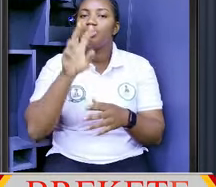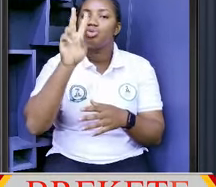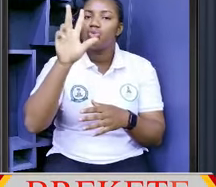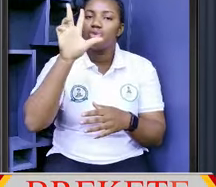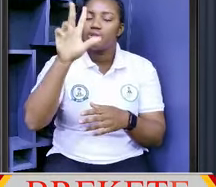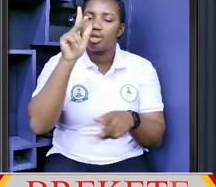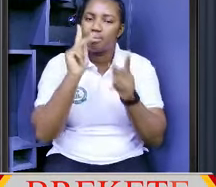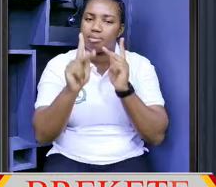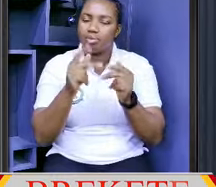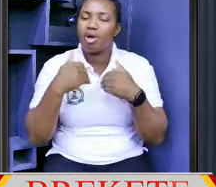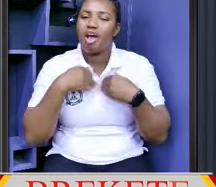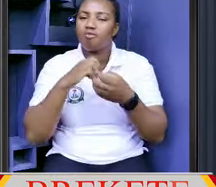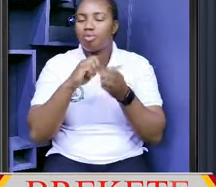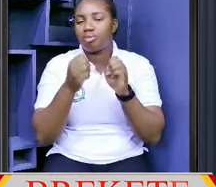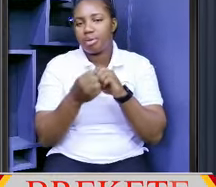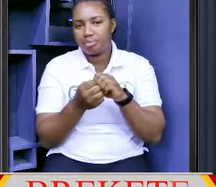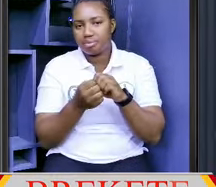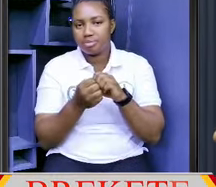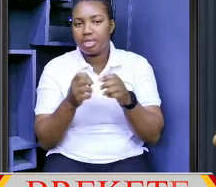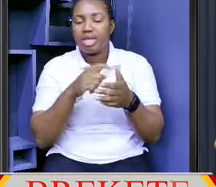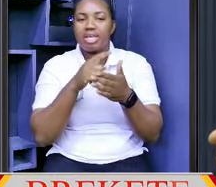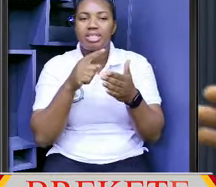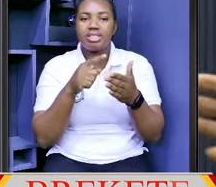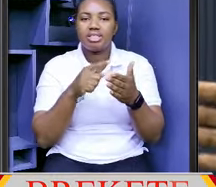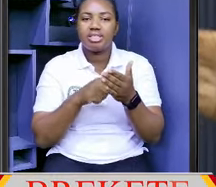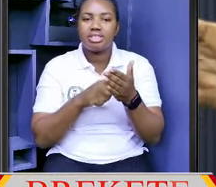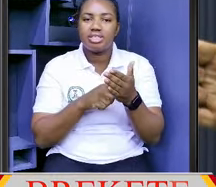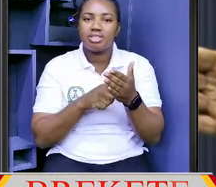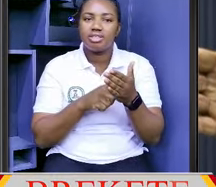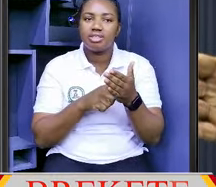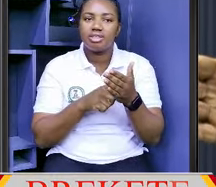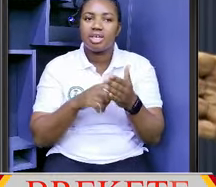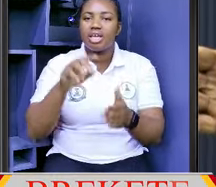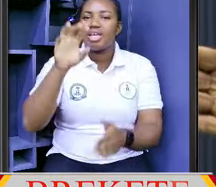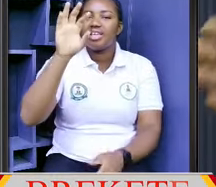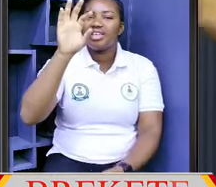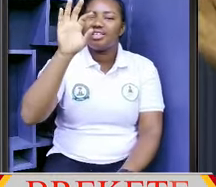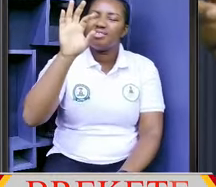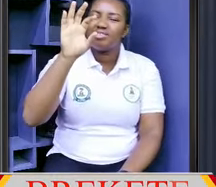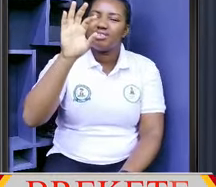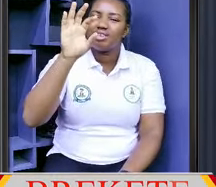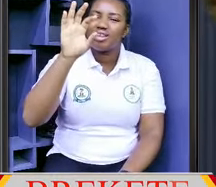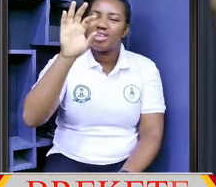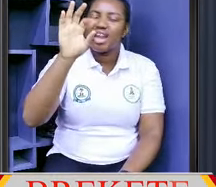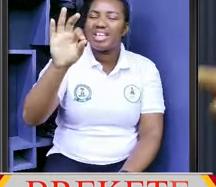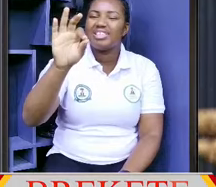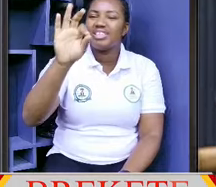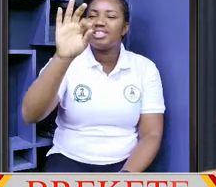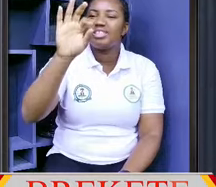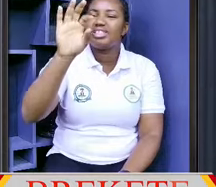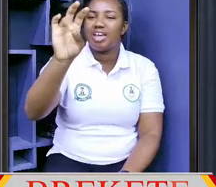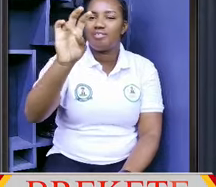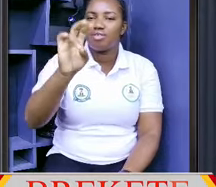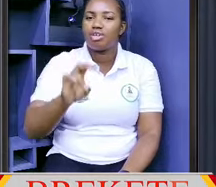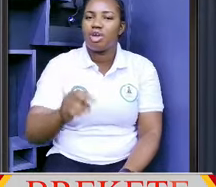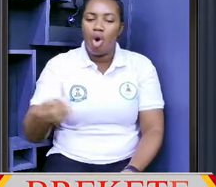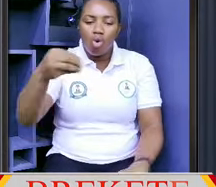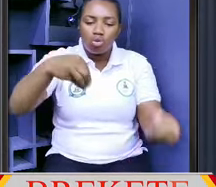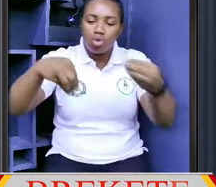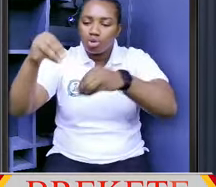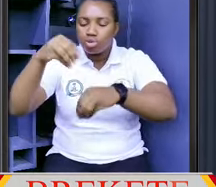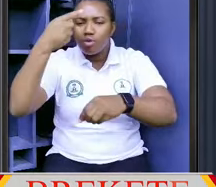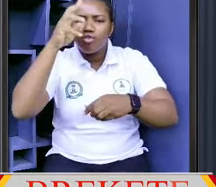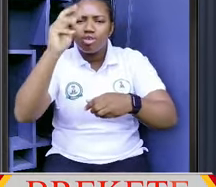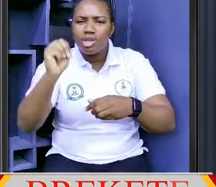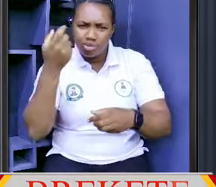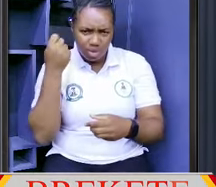2-3 people get problem. These are 97 can't contribute for them.